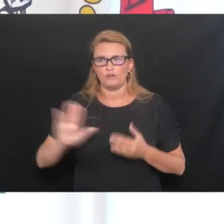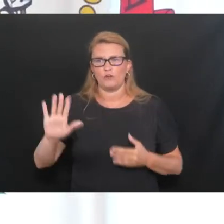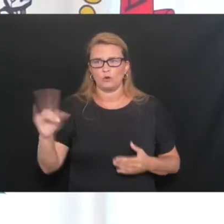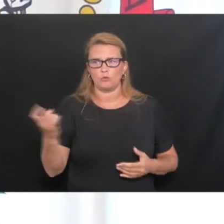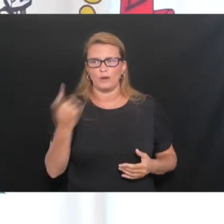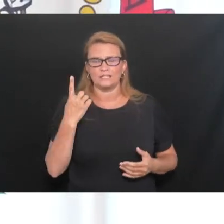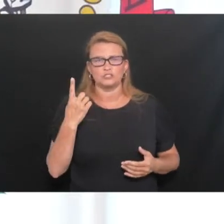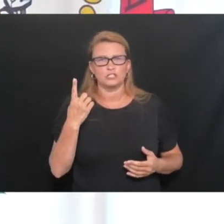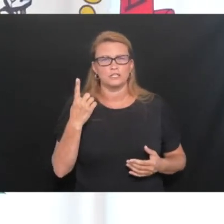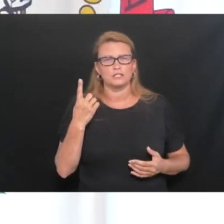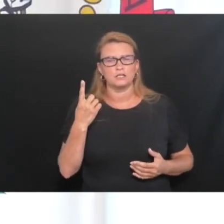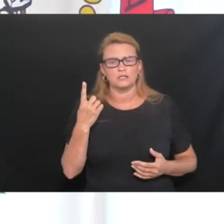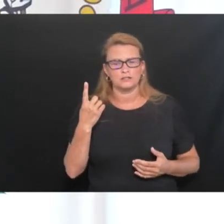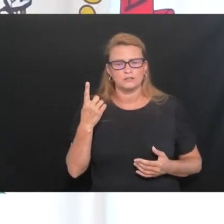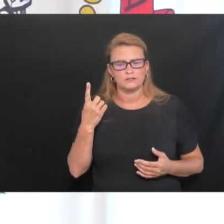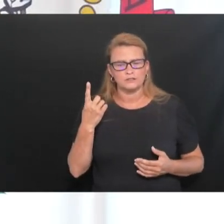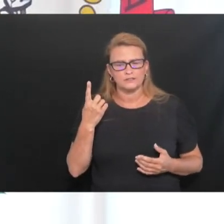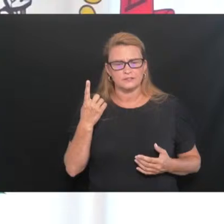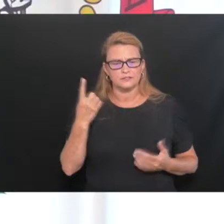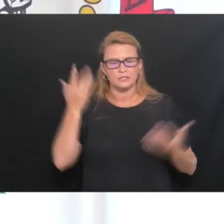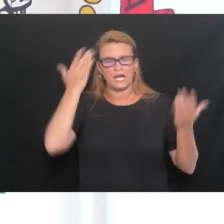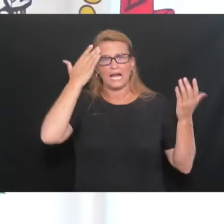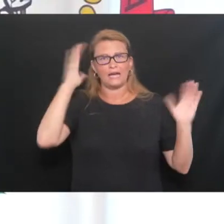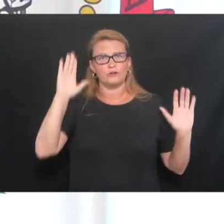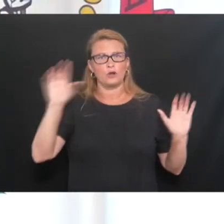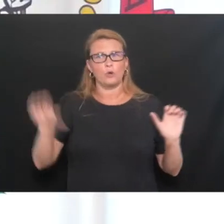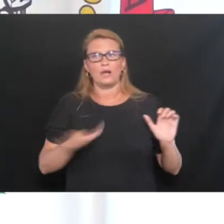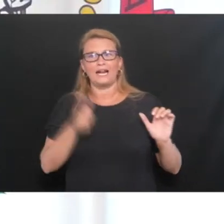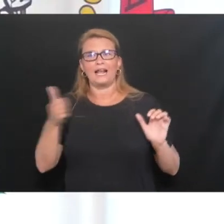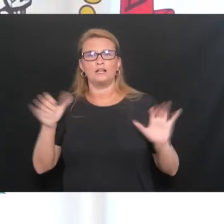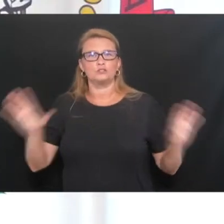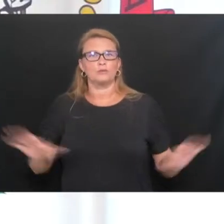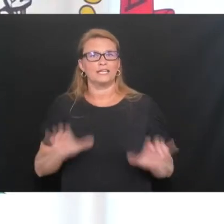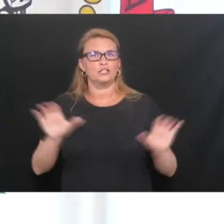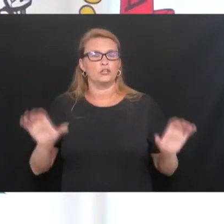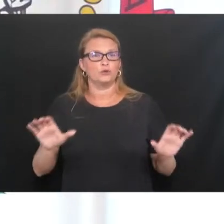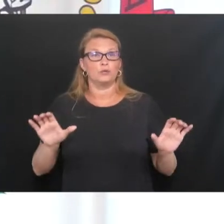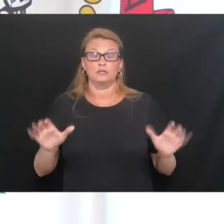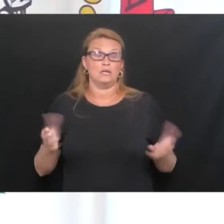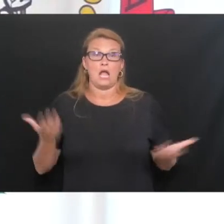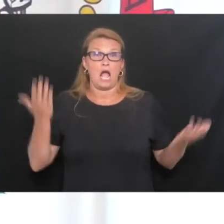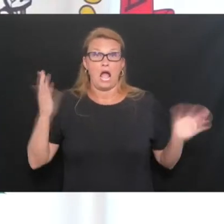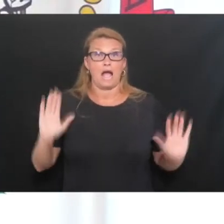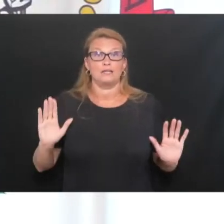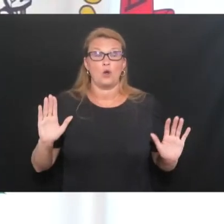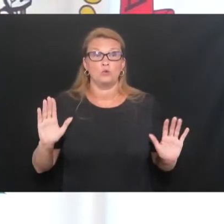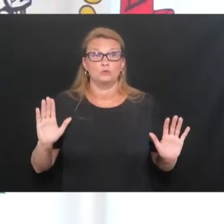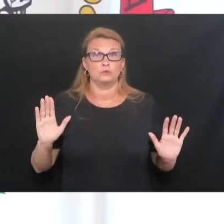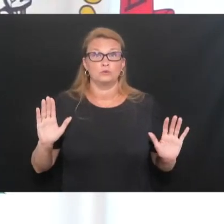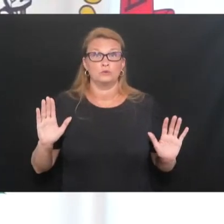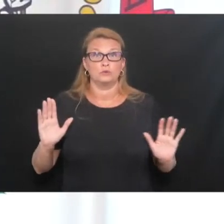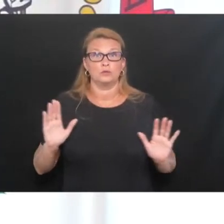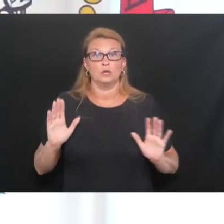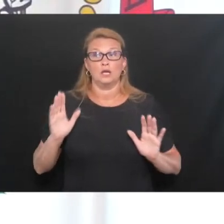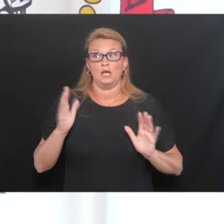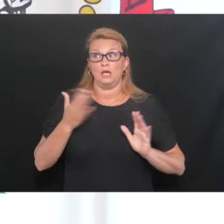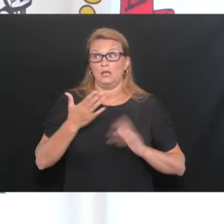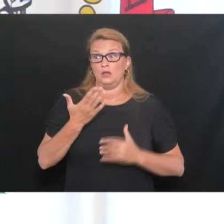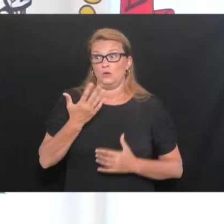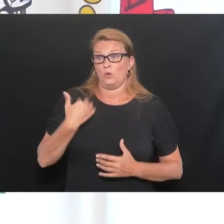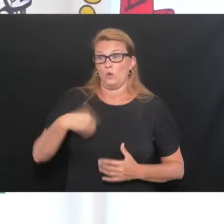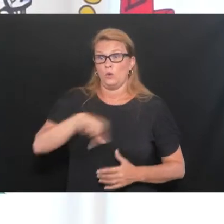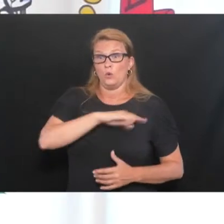we said, well, I don't know what else we could do. Well, you know, I really don't know what else we could do, you know, from the standpoint of